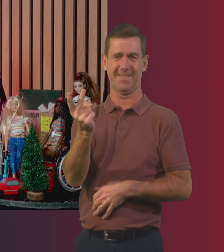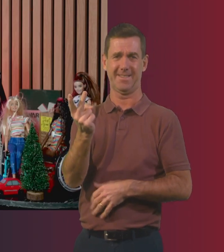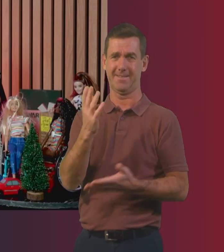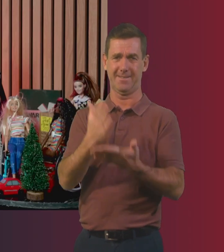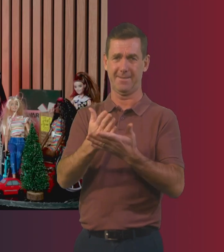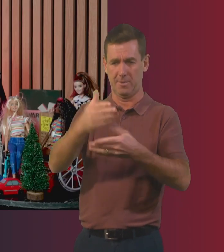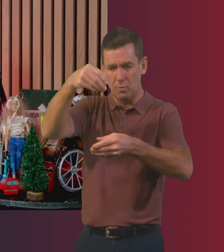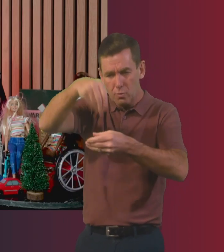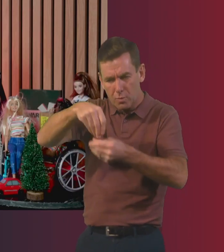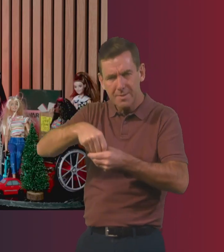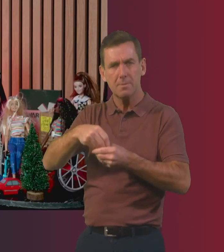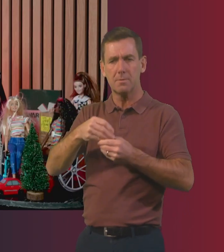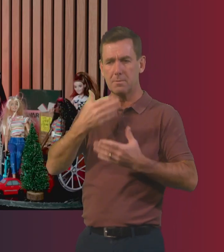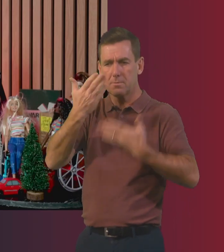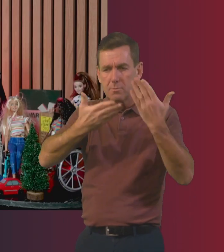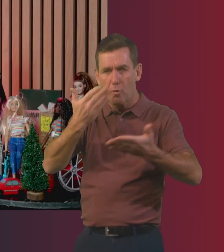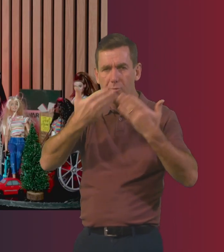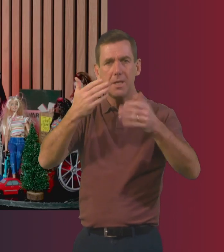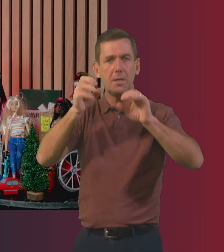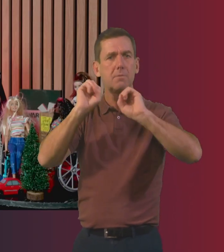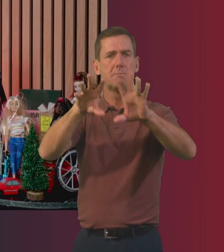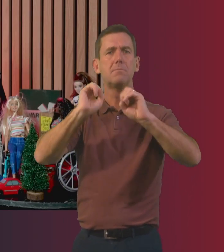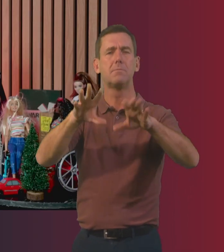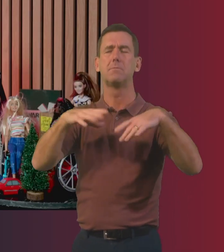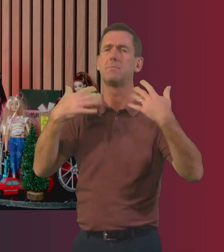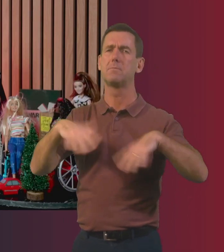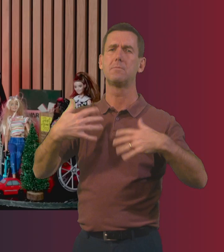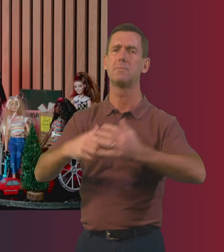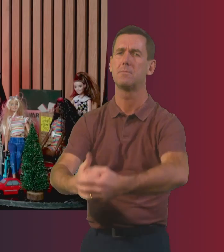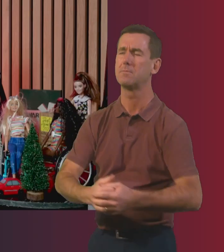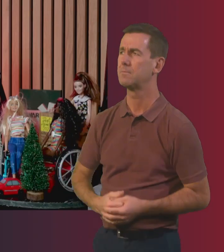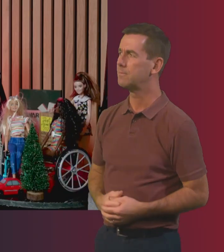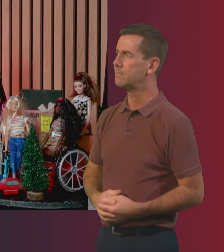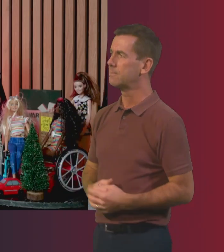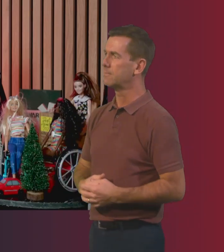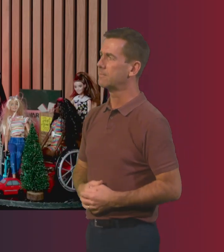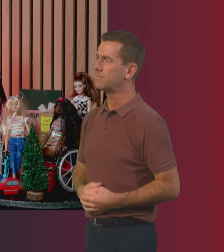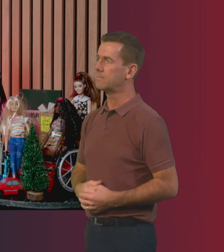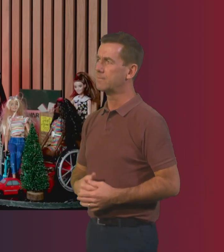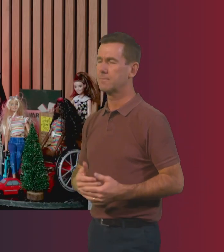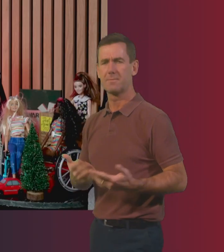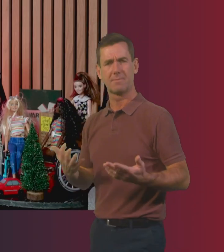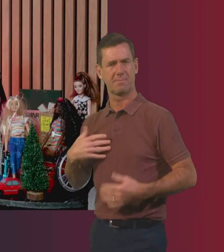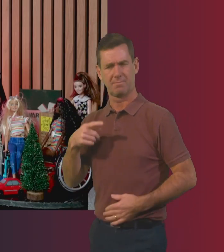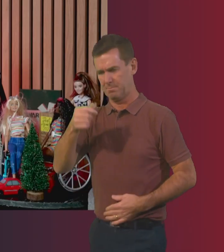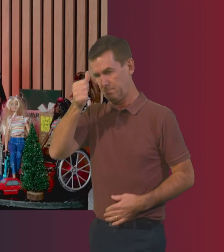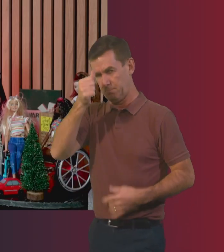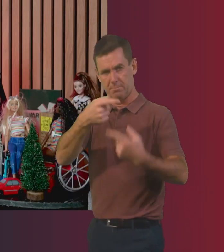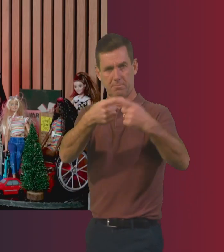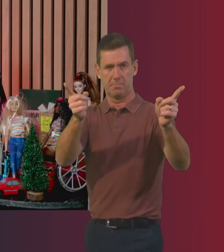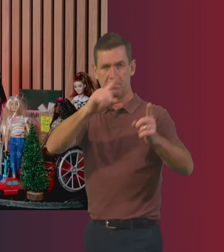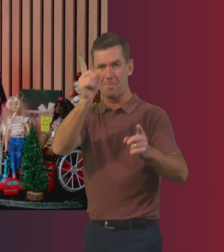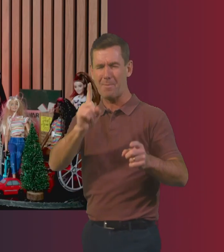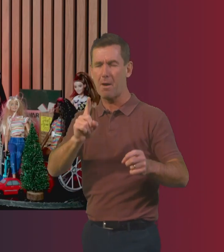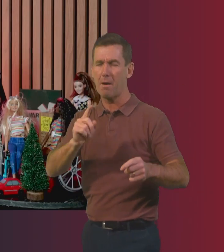content, some of the stories we got to share, it resonated with it has resonated, and it will continue